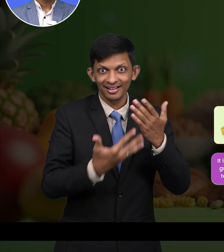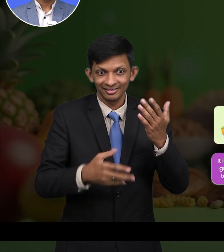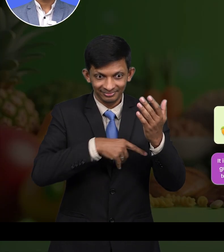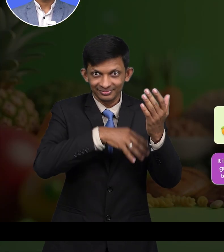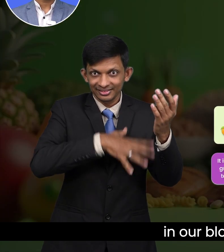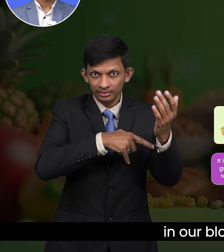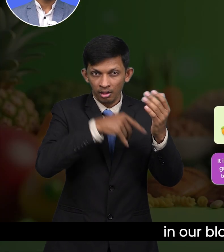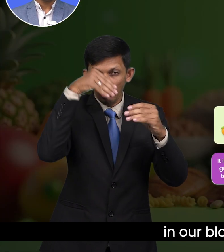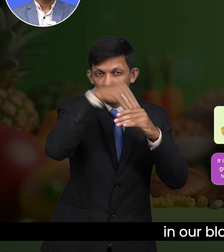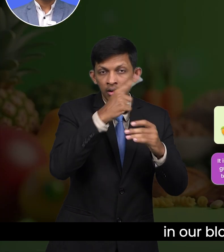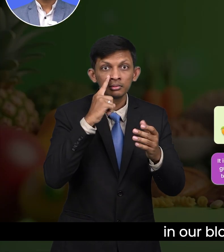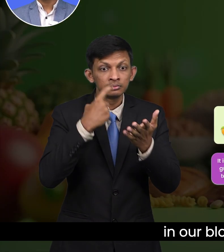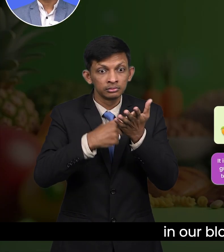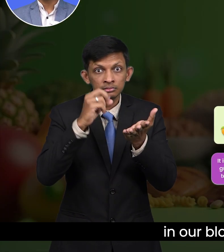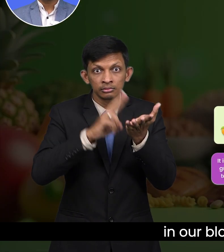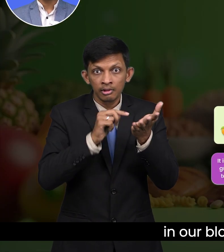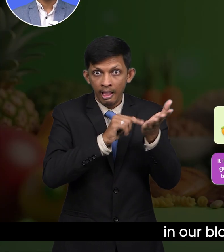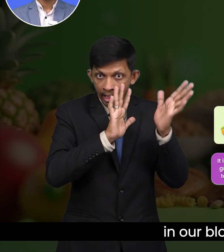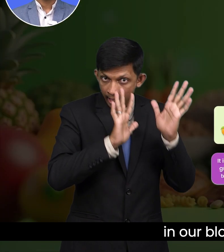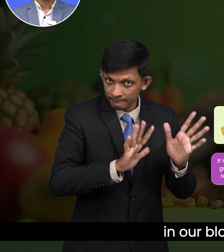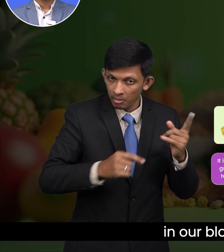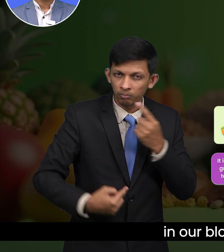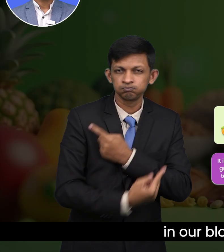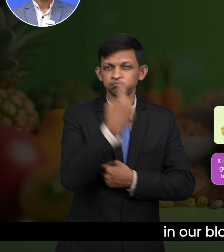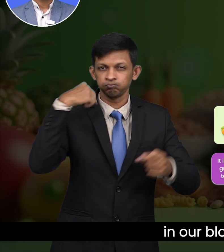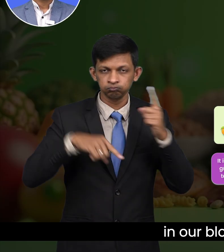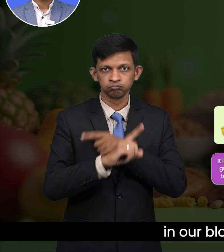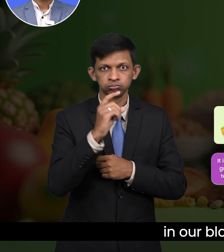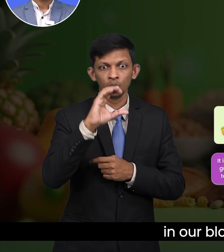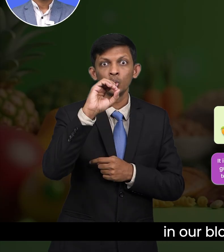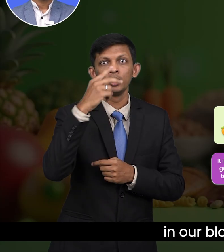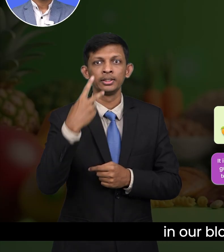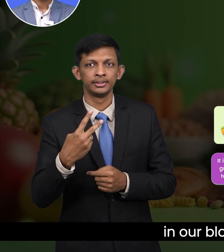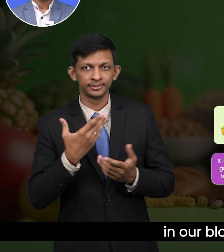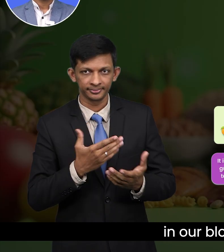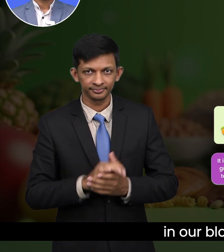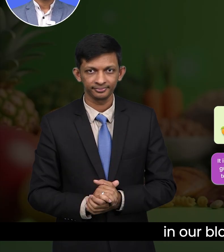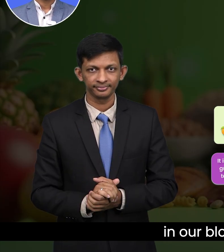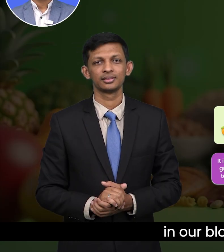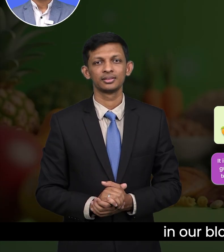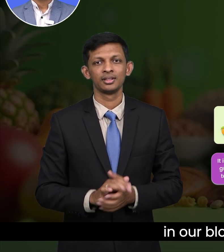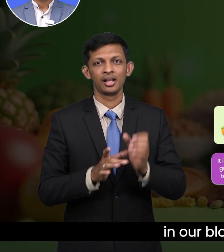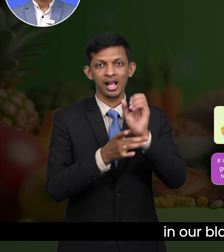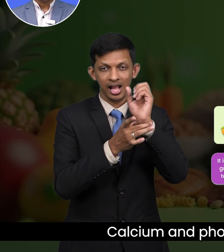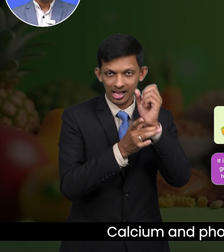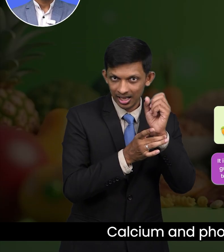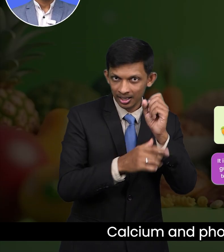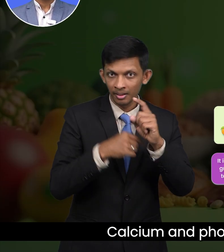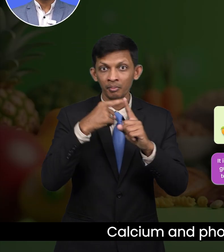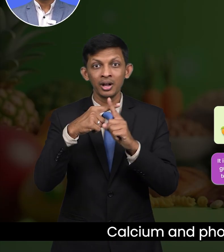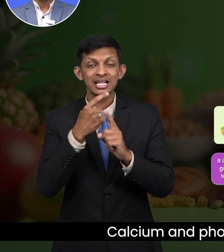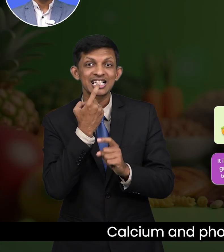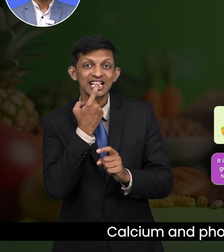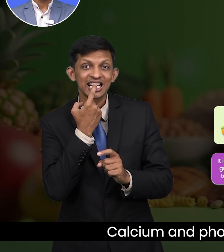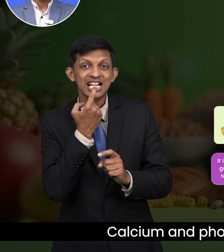Iron is found in our blood and carries oxygen. Calcium